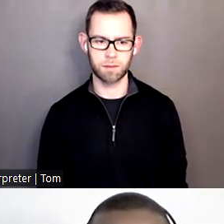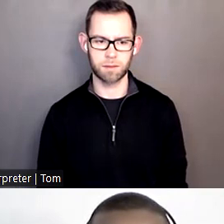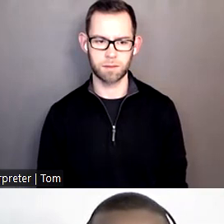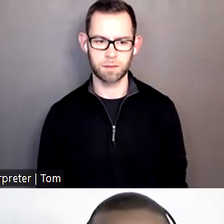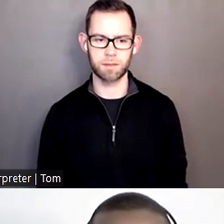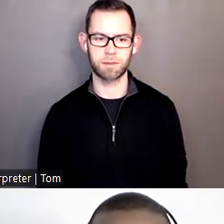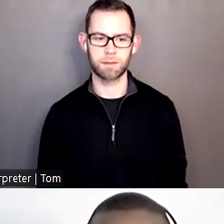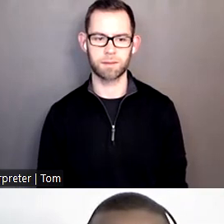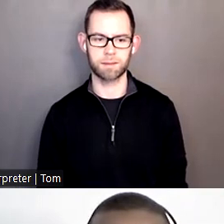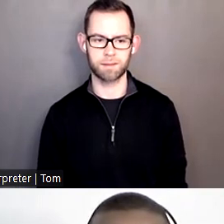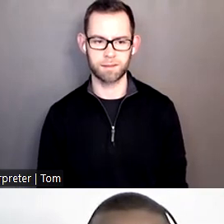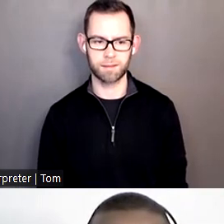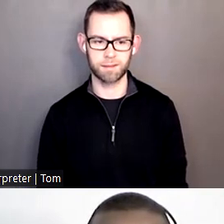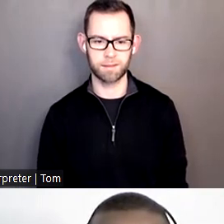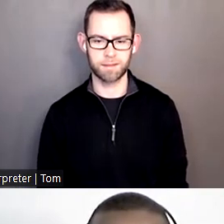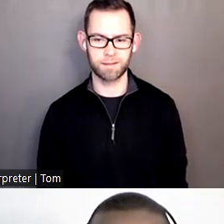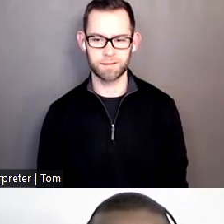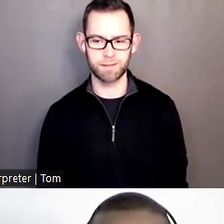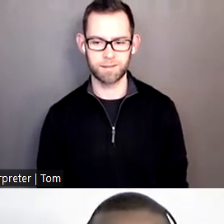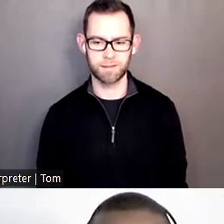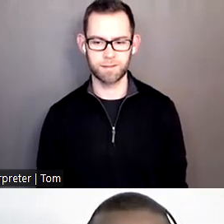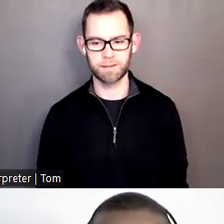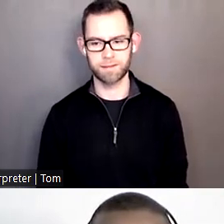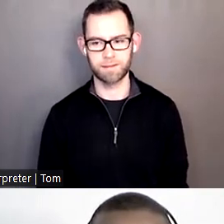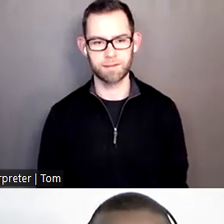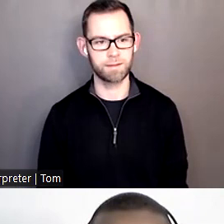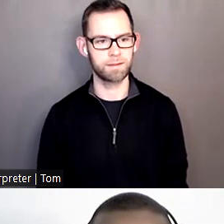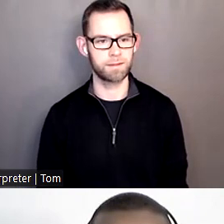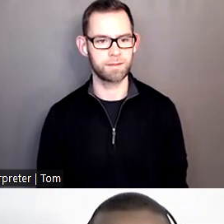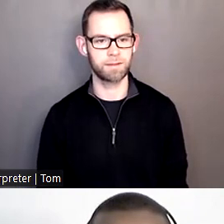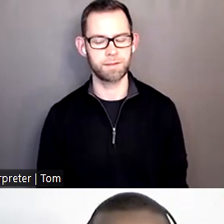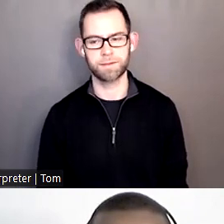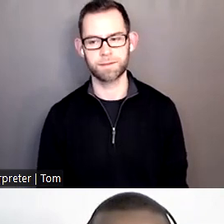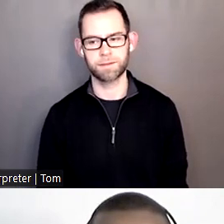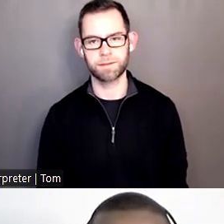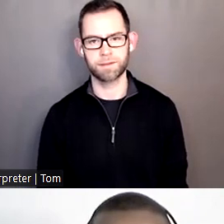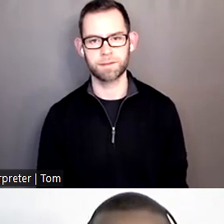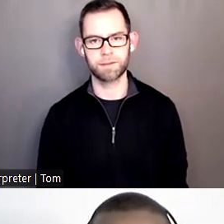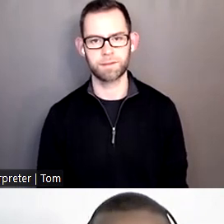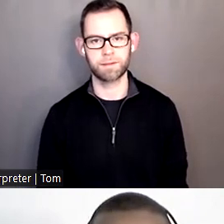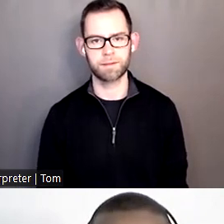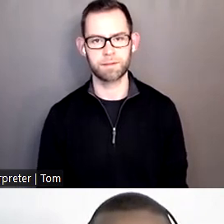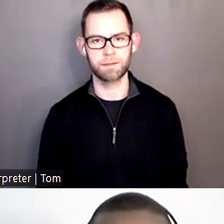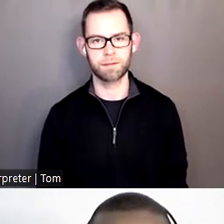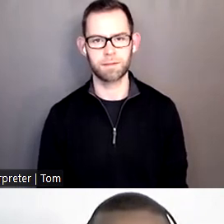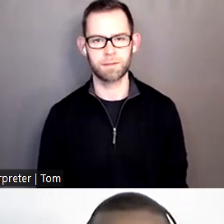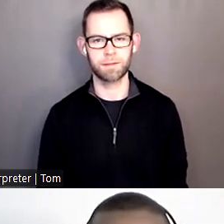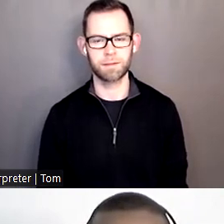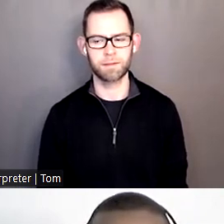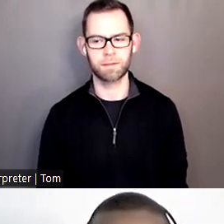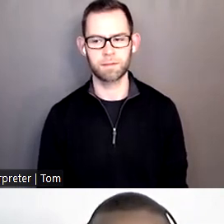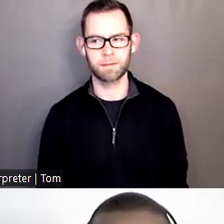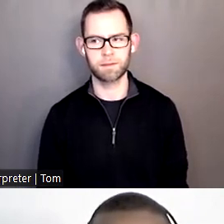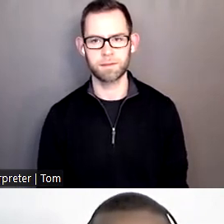Oh, yes, I can. Thank you. Great. All right. Hi, everyone. This is Stasia. I was wondering, could